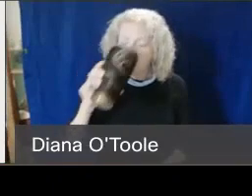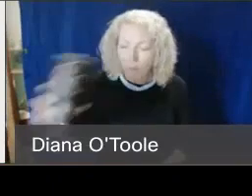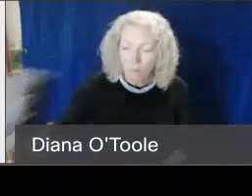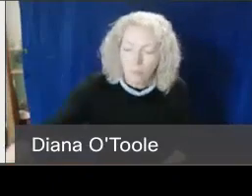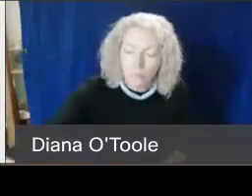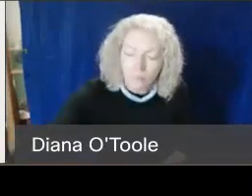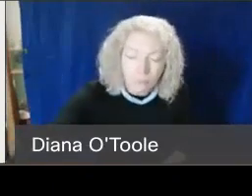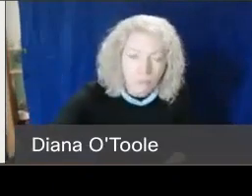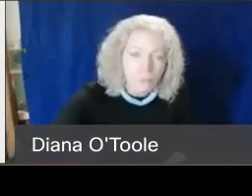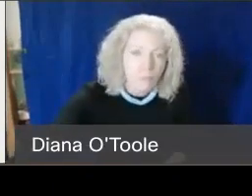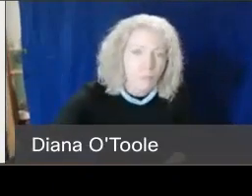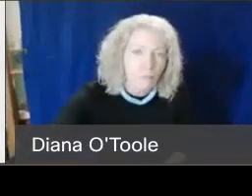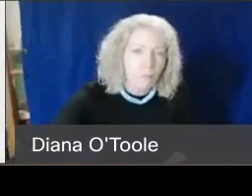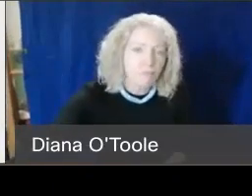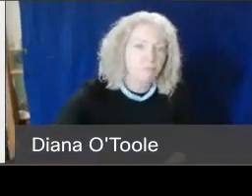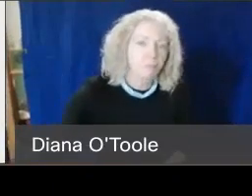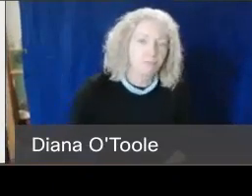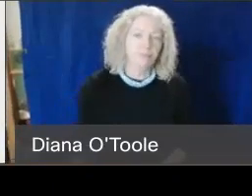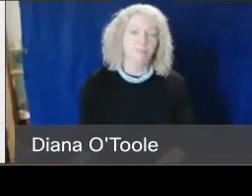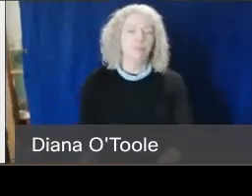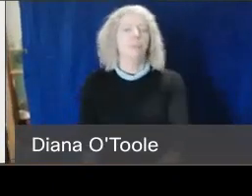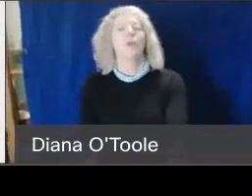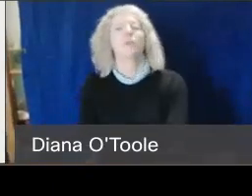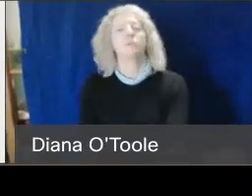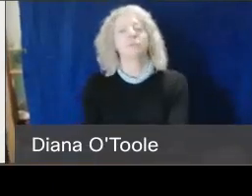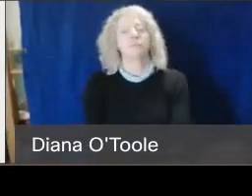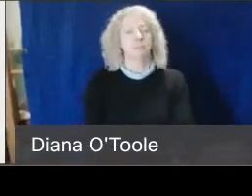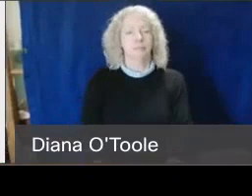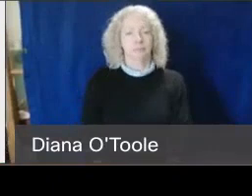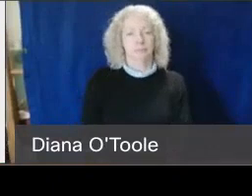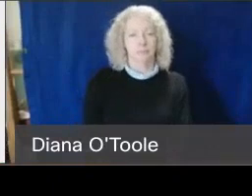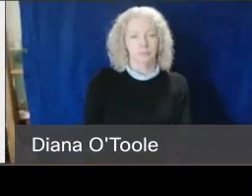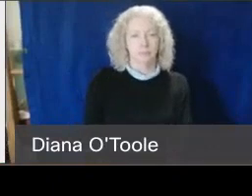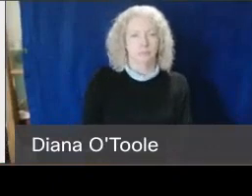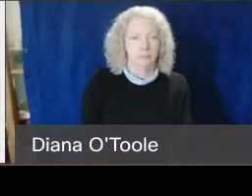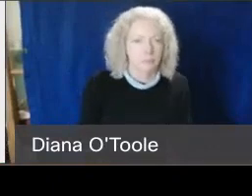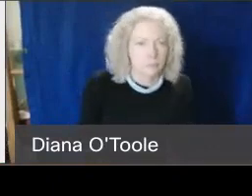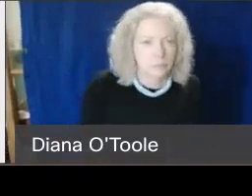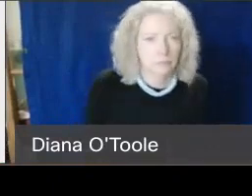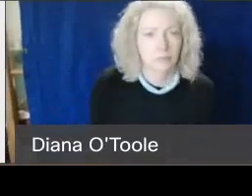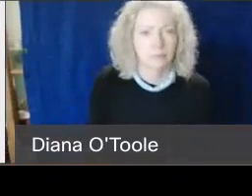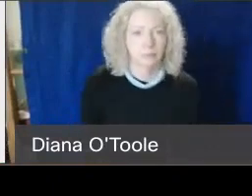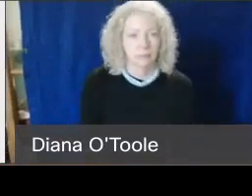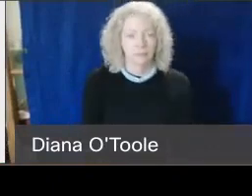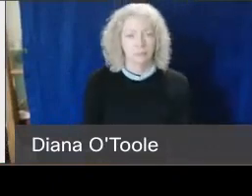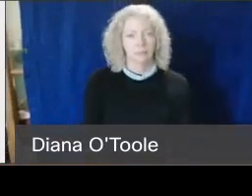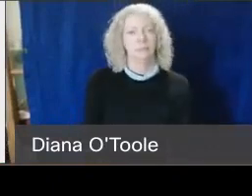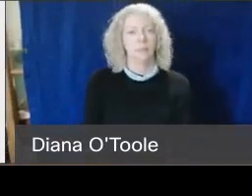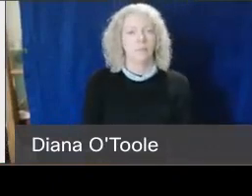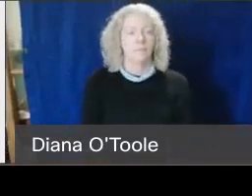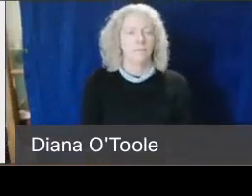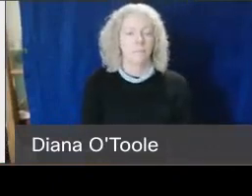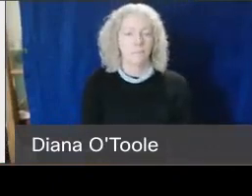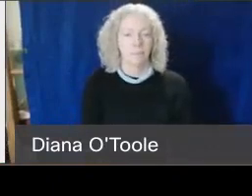well targeted at our specific audience of people who may enroll at Pikes Peak. I really like the current video